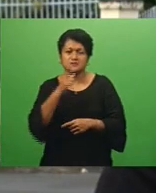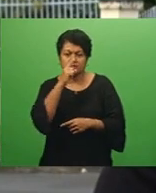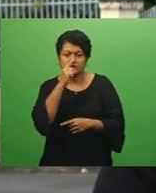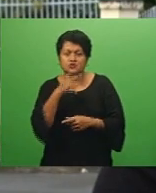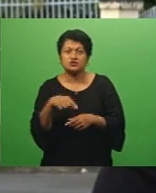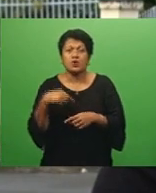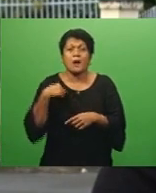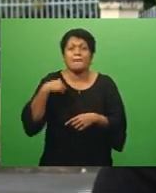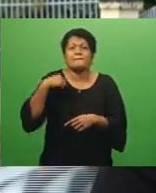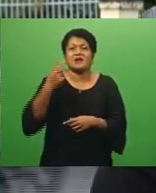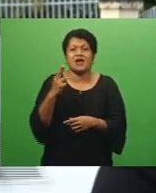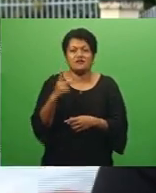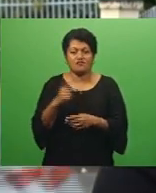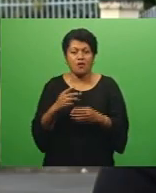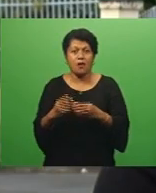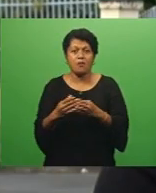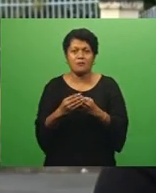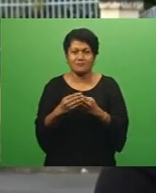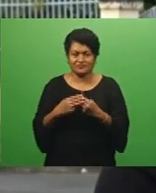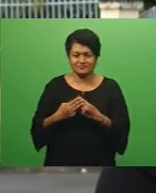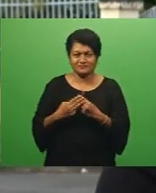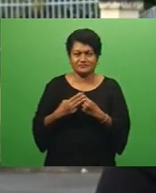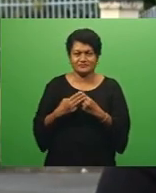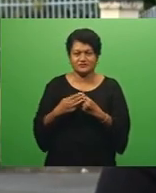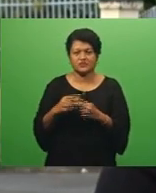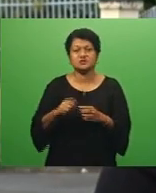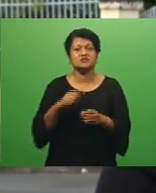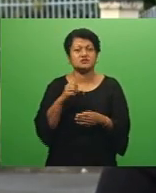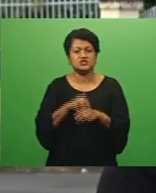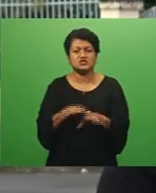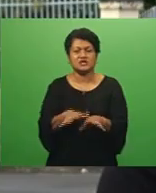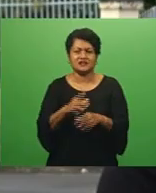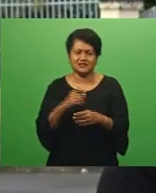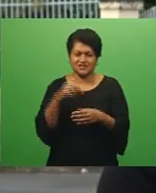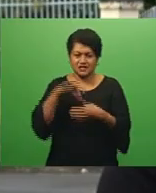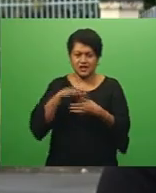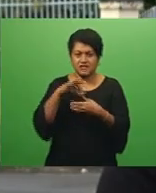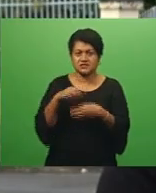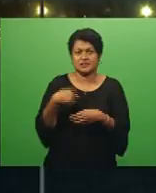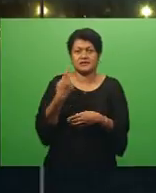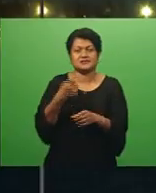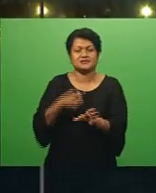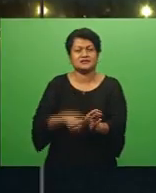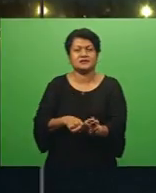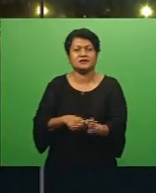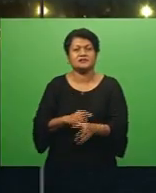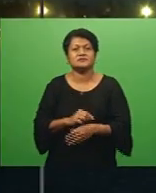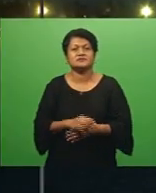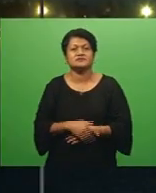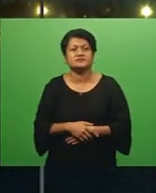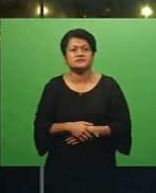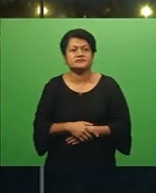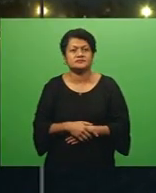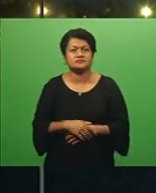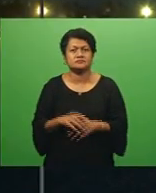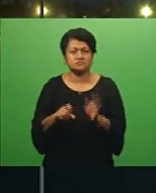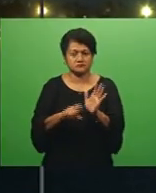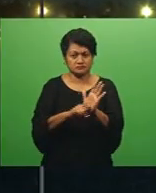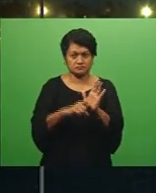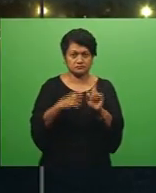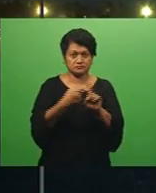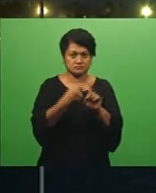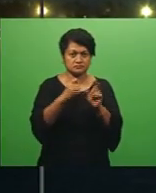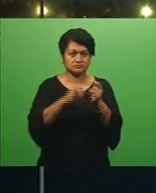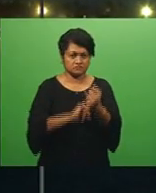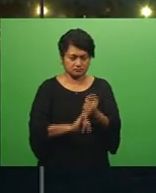apply for a party ticket in the general election next year. Lina Rees, FBC News. The Ratu Kandavu Level School Old